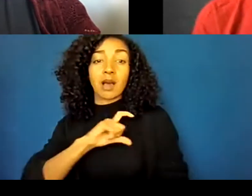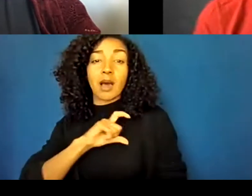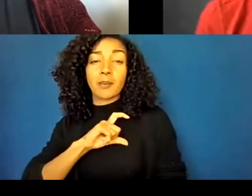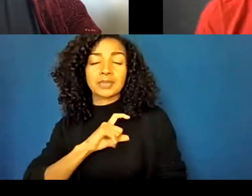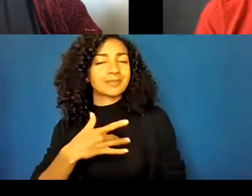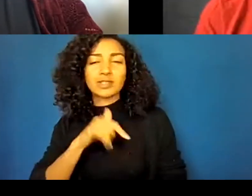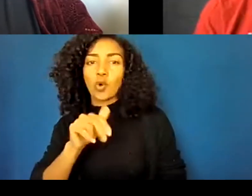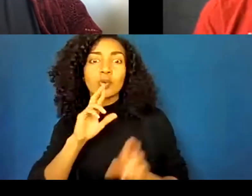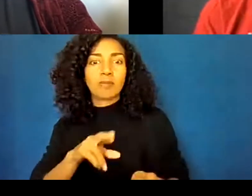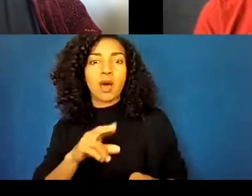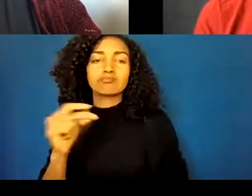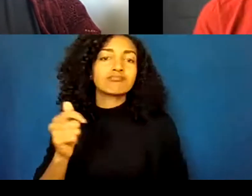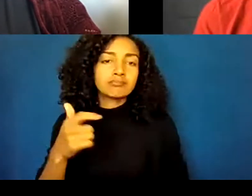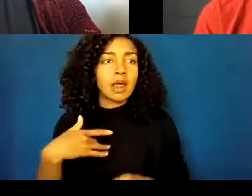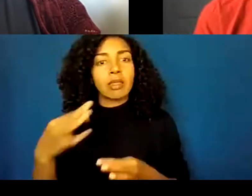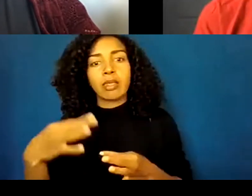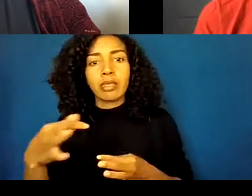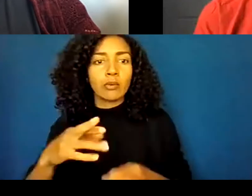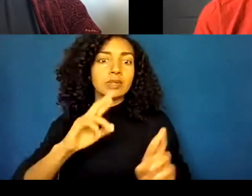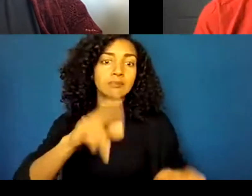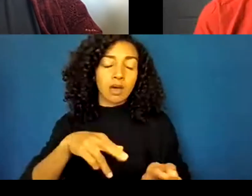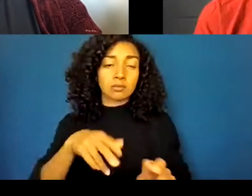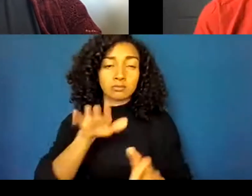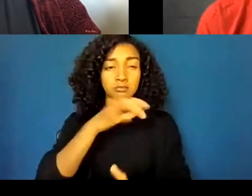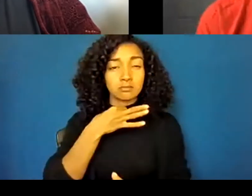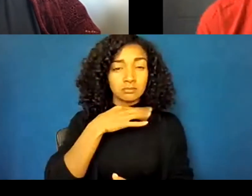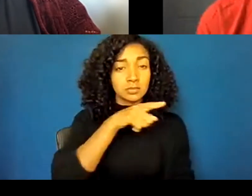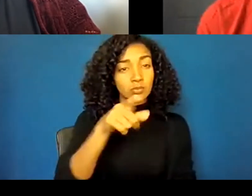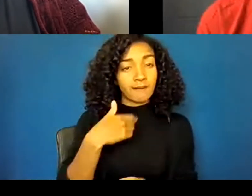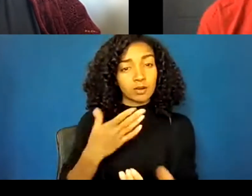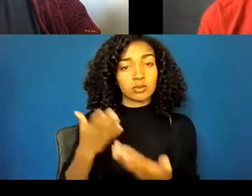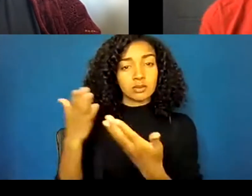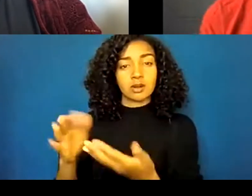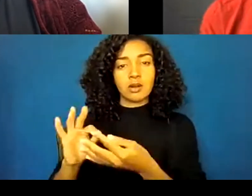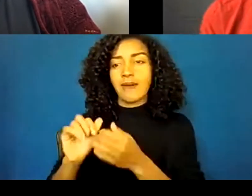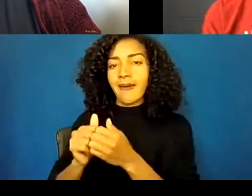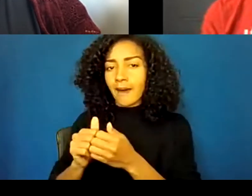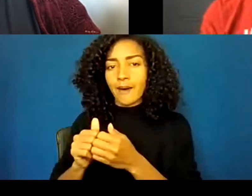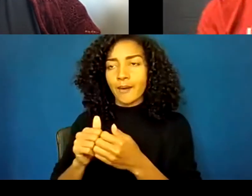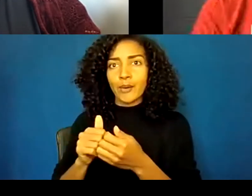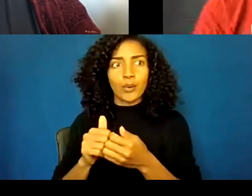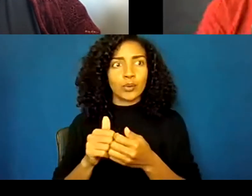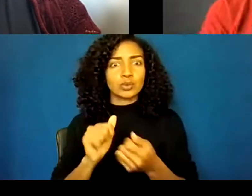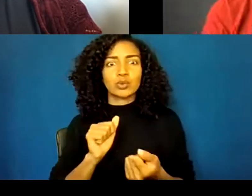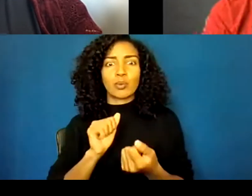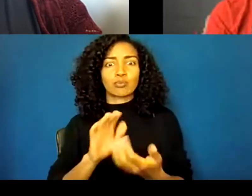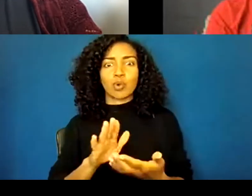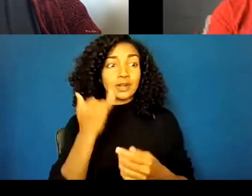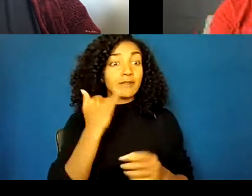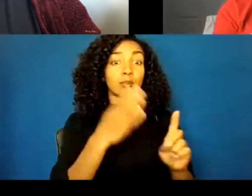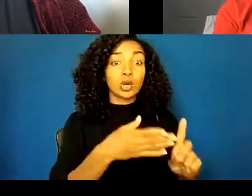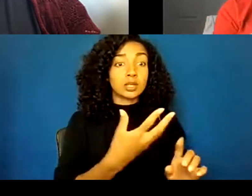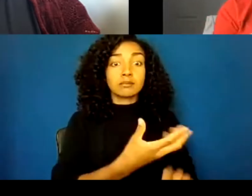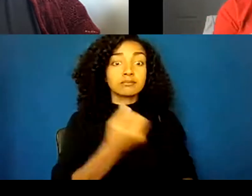Do you have any recommendations on how to deal with a person being abducted, assaulted, or sex trafficked if there